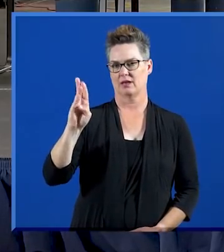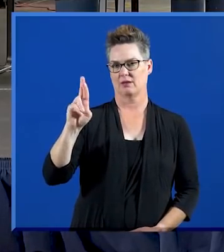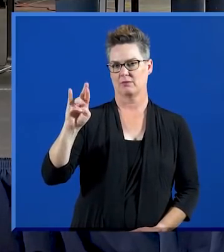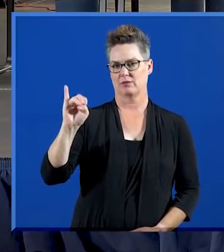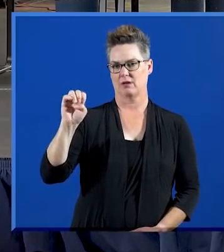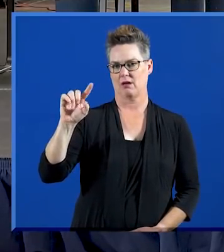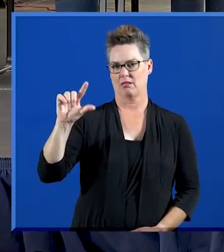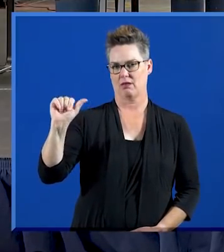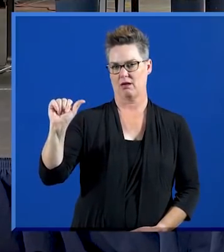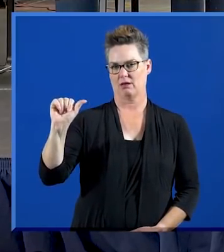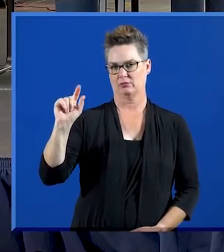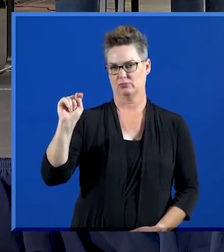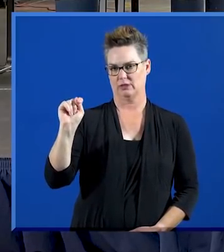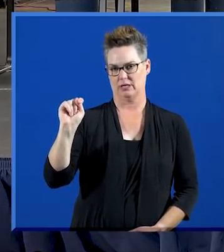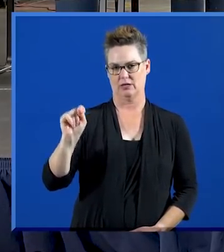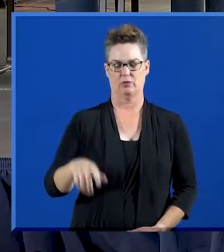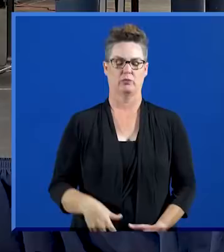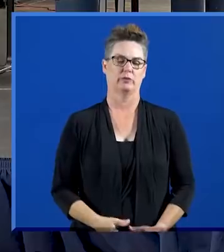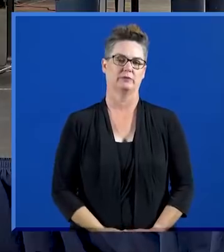Gabriela Trujillo.